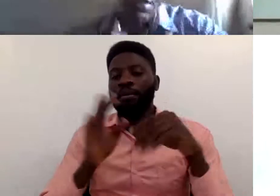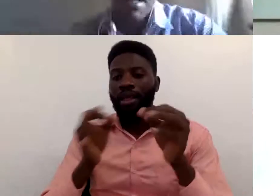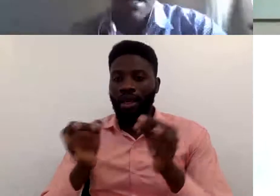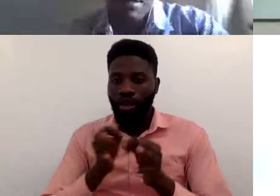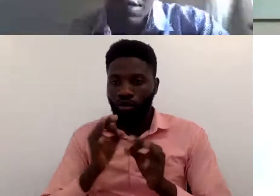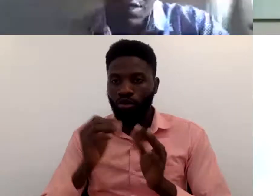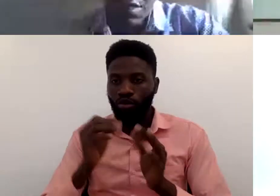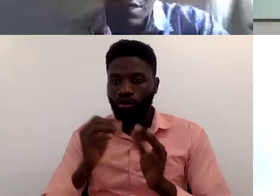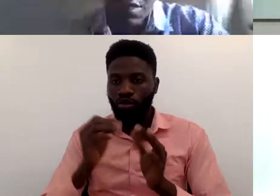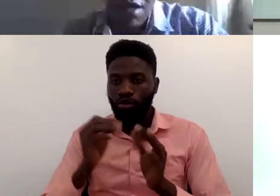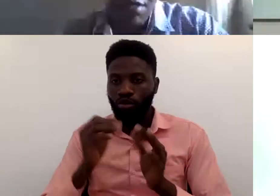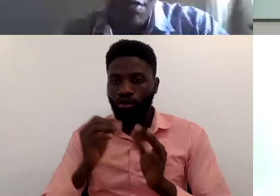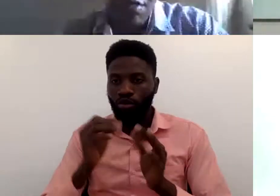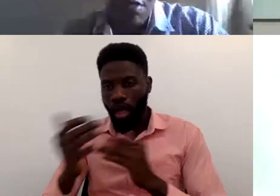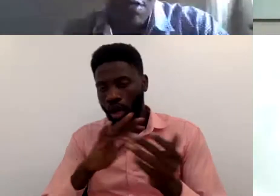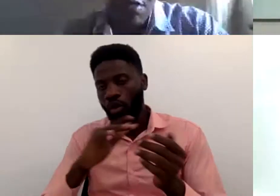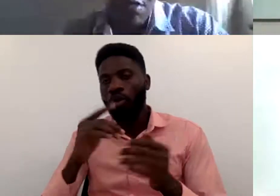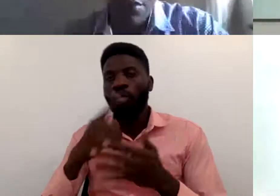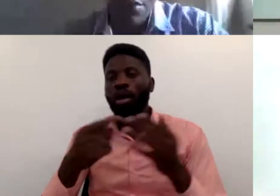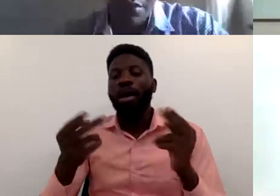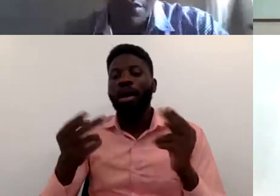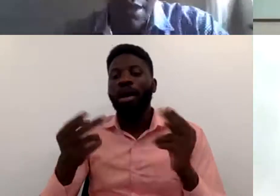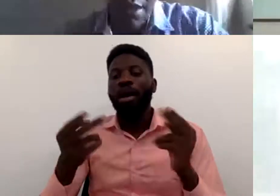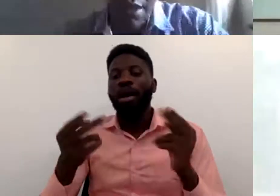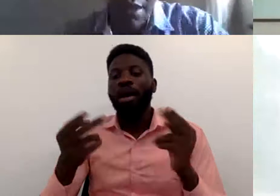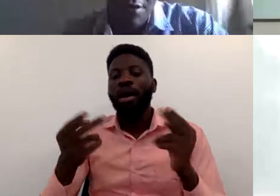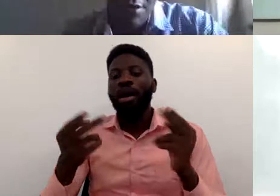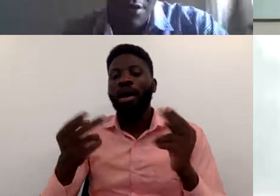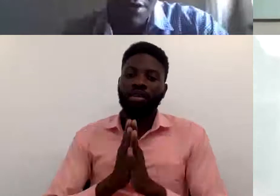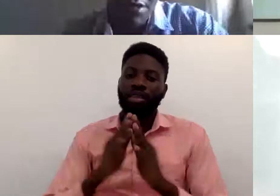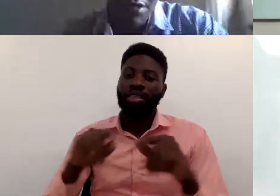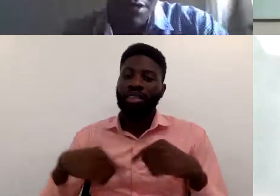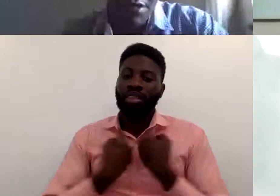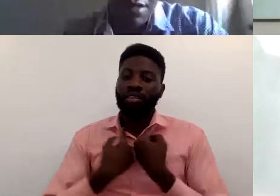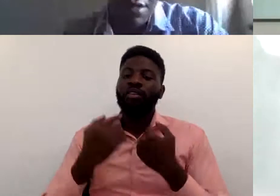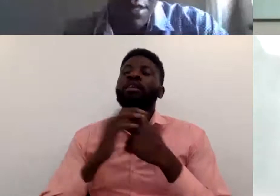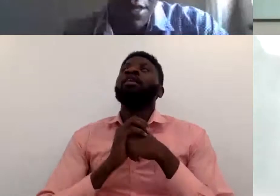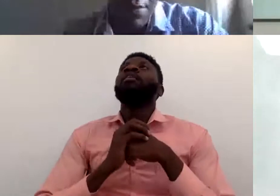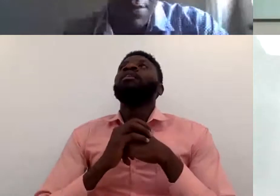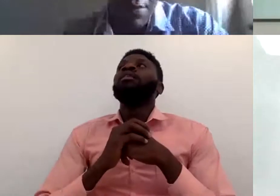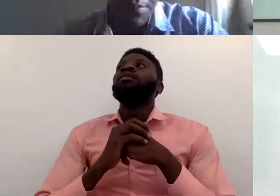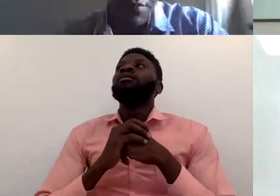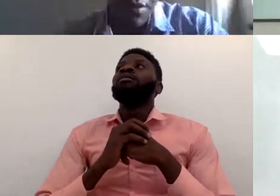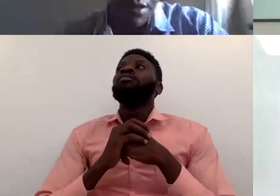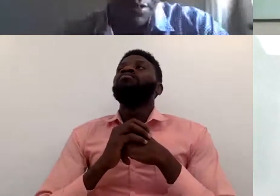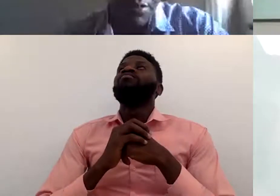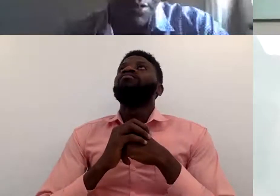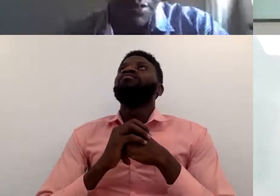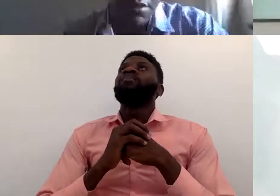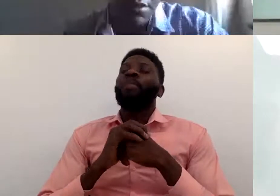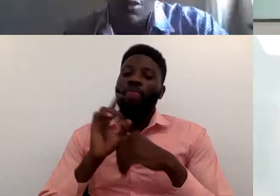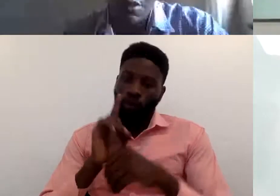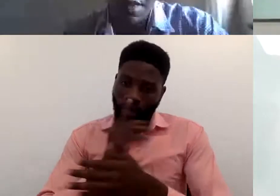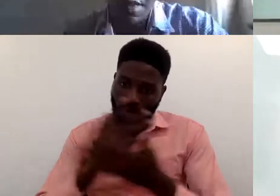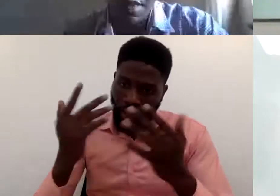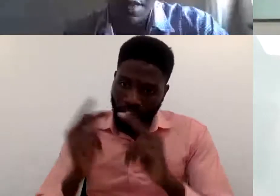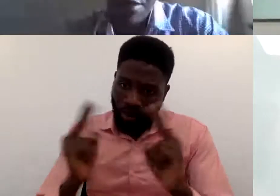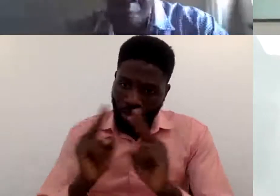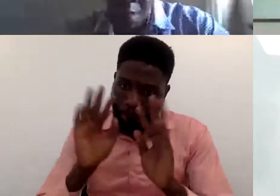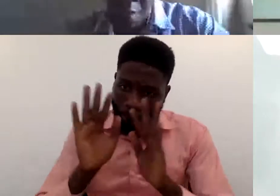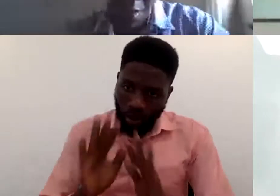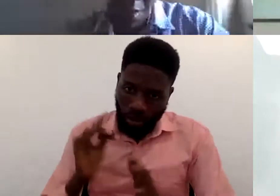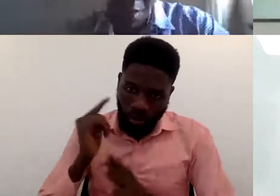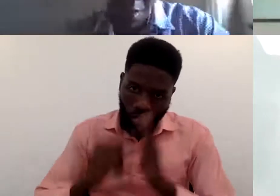auditing and what I've been doing with myself. I think one of the things that is very important is to